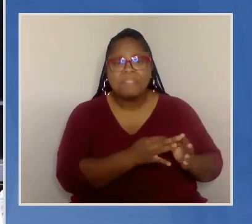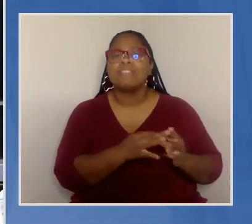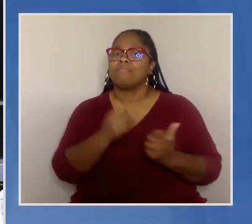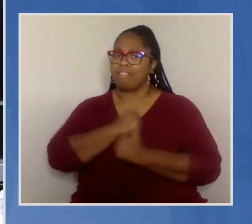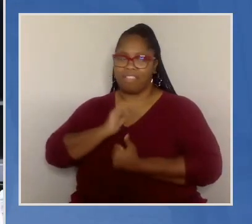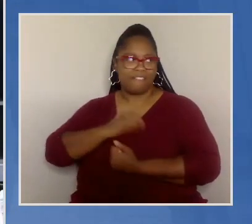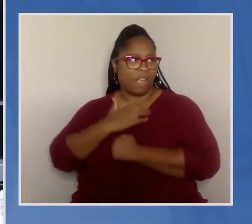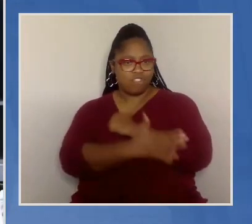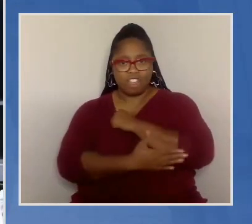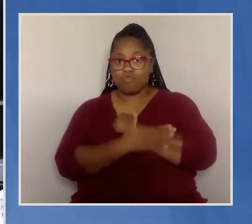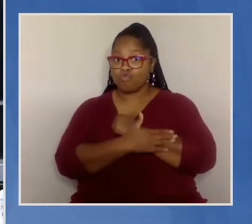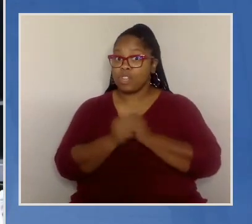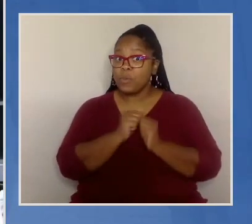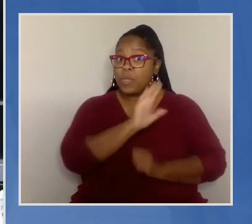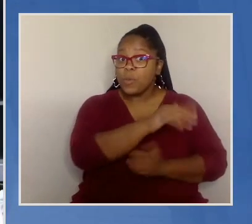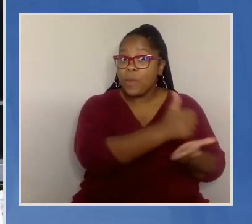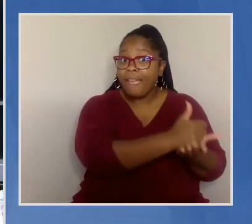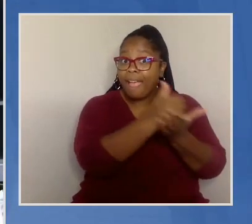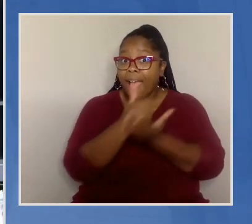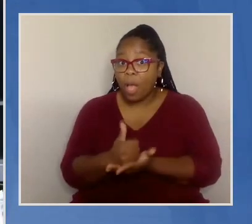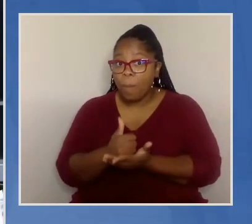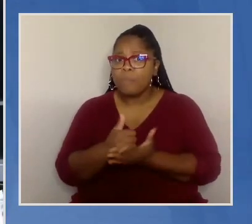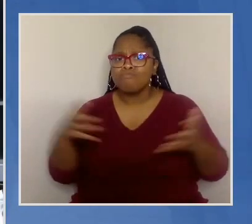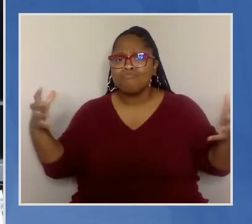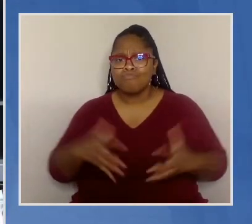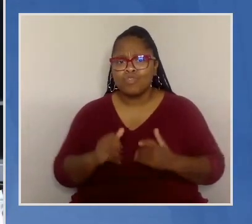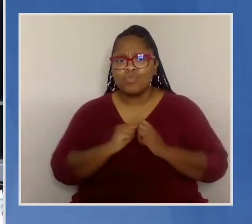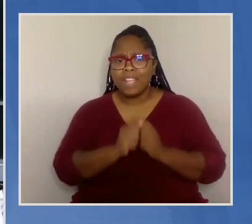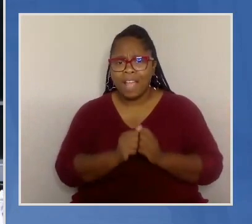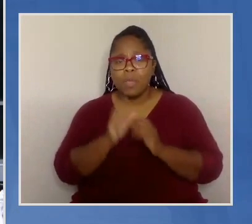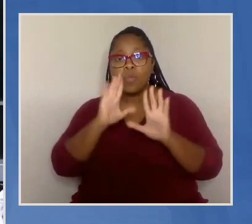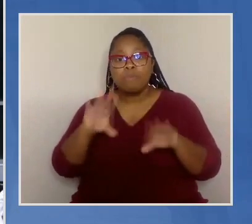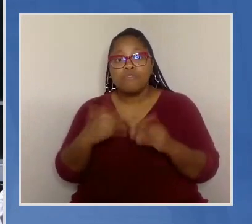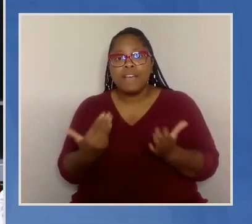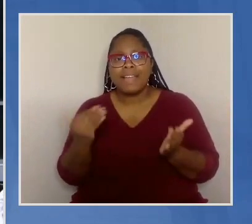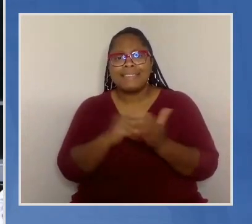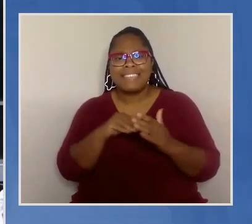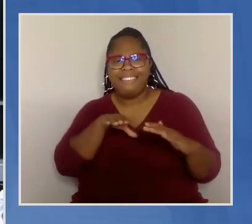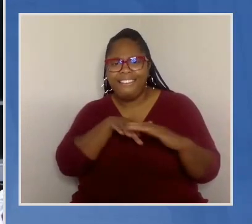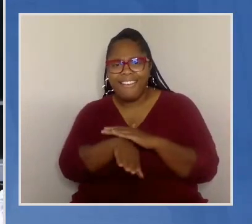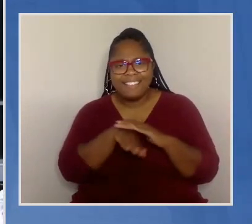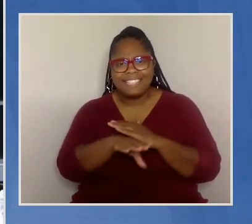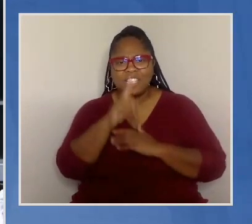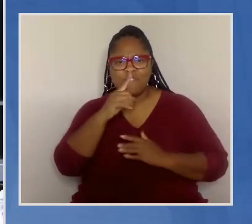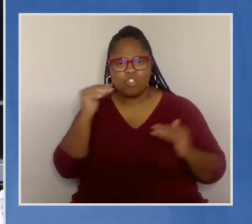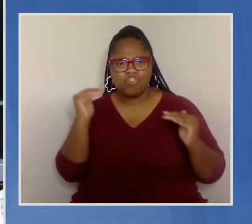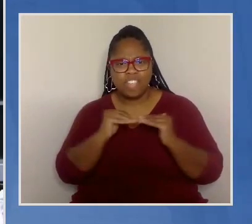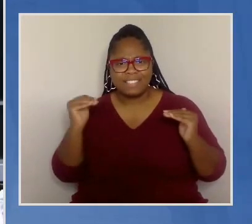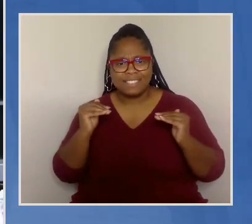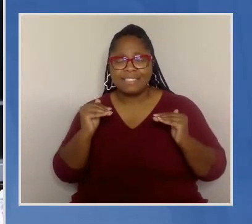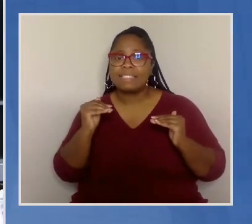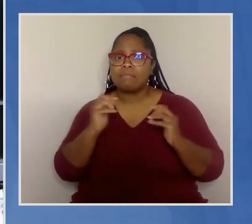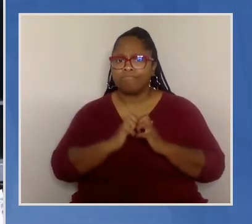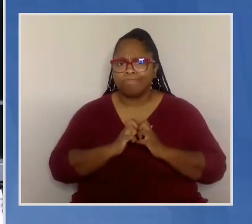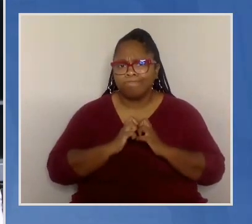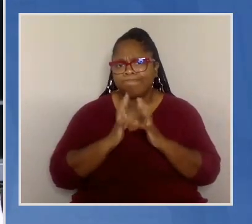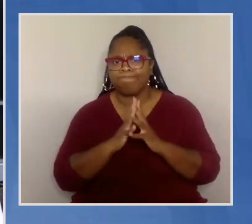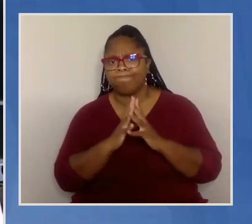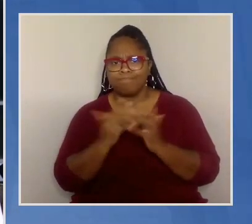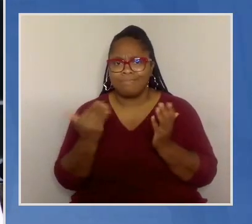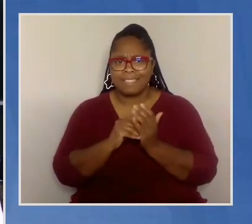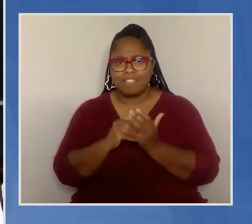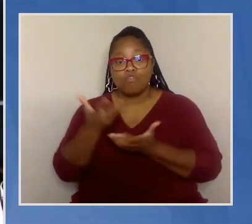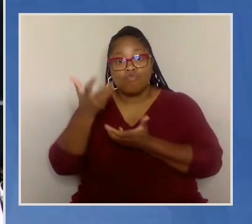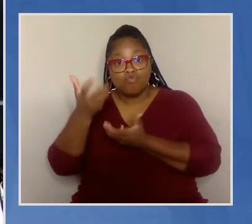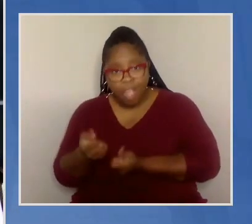country. And with your help, we will do the work to restore access to justice and rebuild trust with the